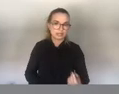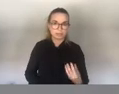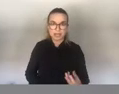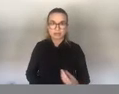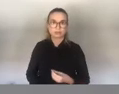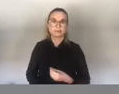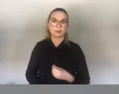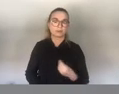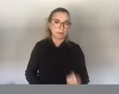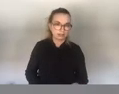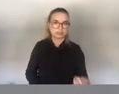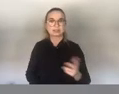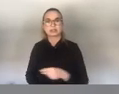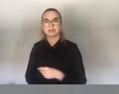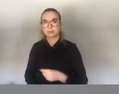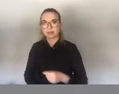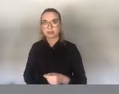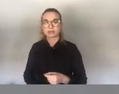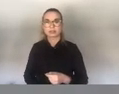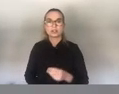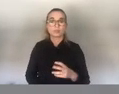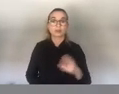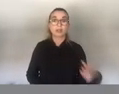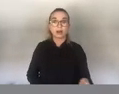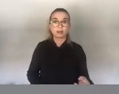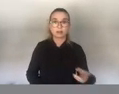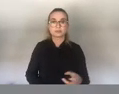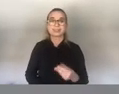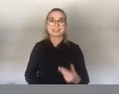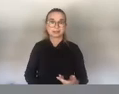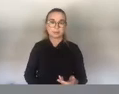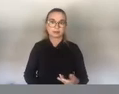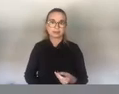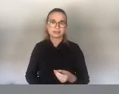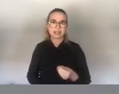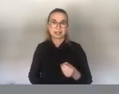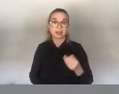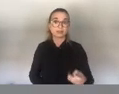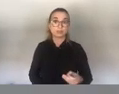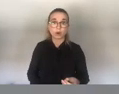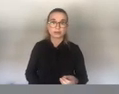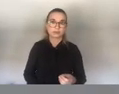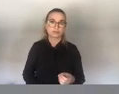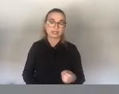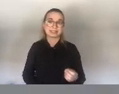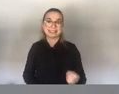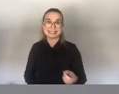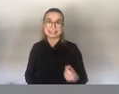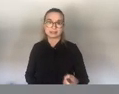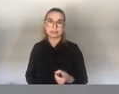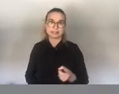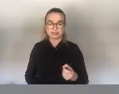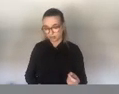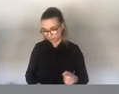that unique blend of both military and scientific background, whilst Carl comes from a sales background and currently works with Australia's